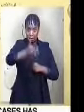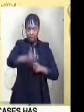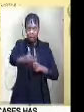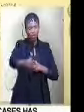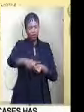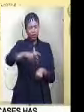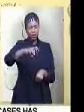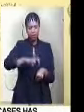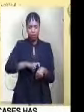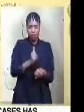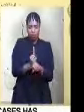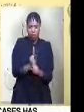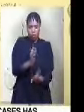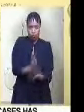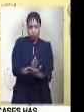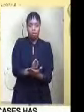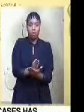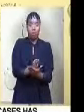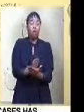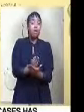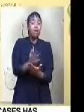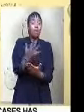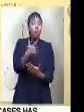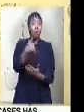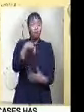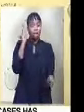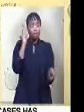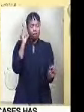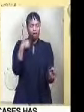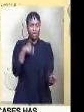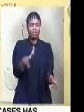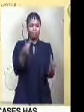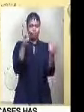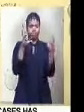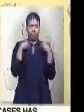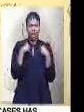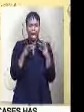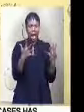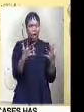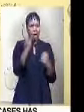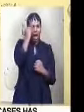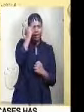the extent of our response and expand the reach of our interventions.